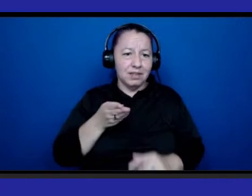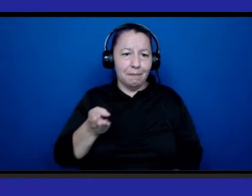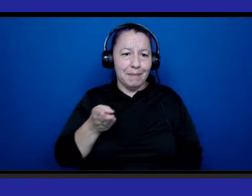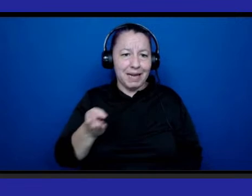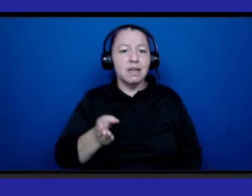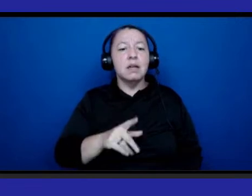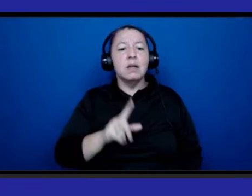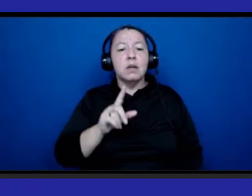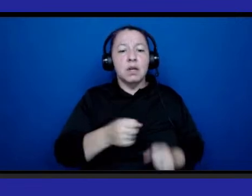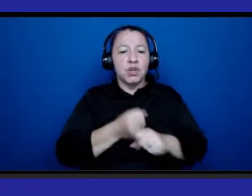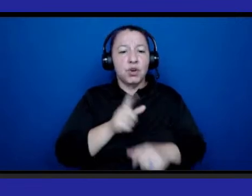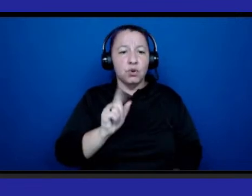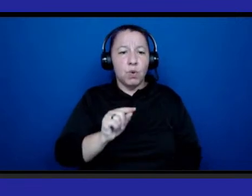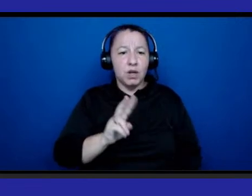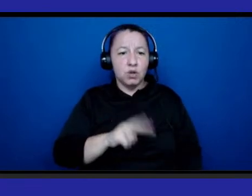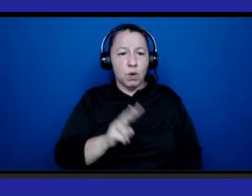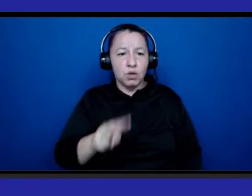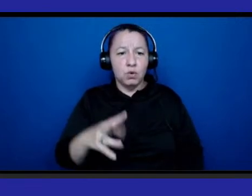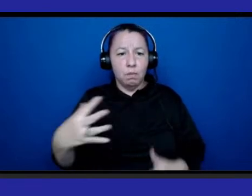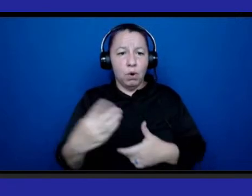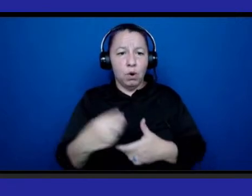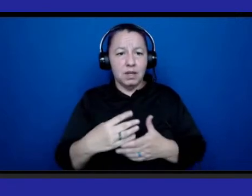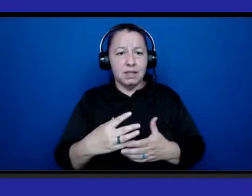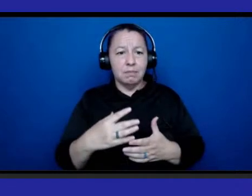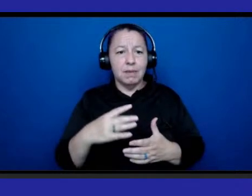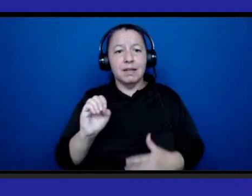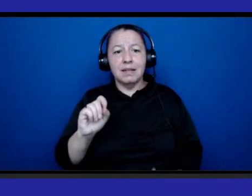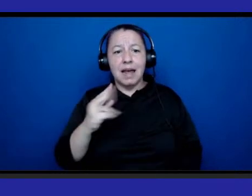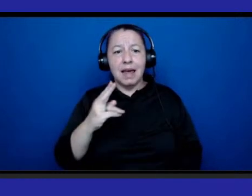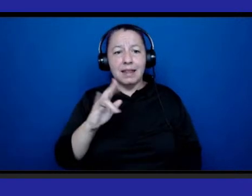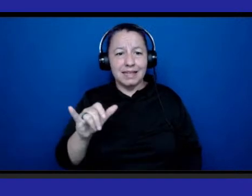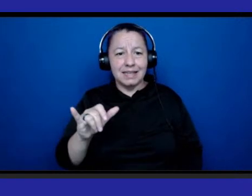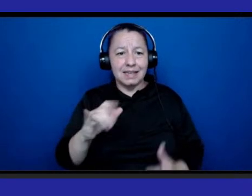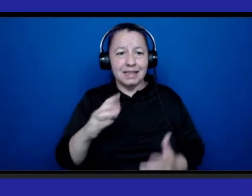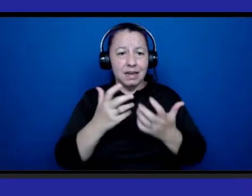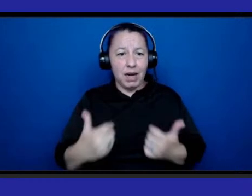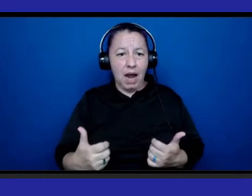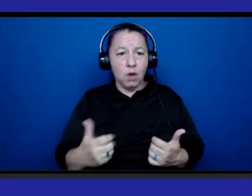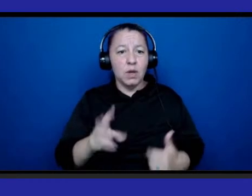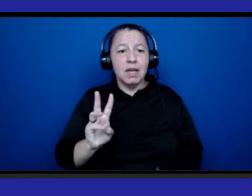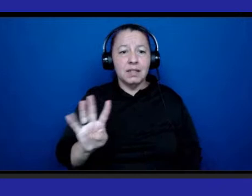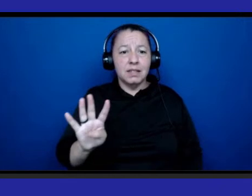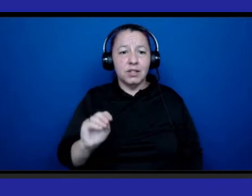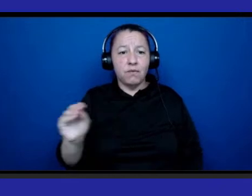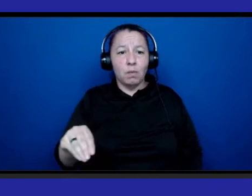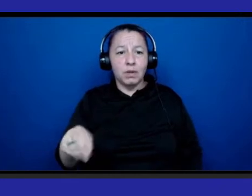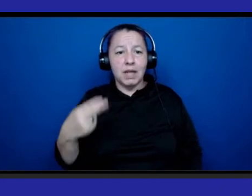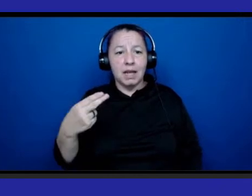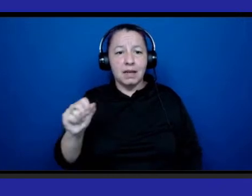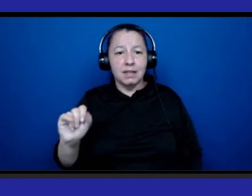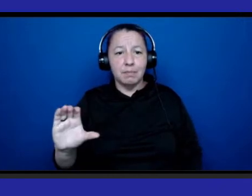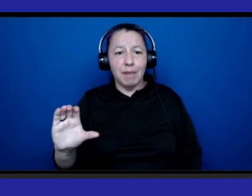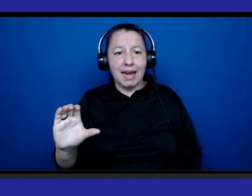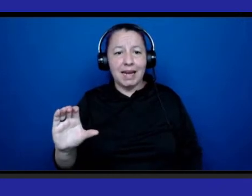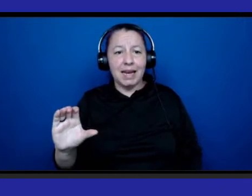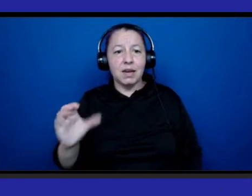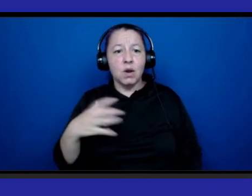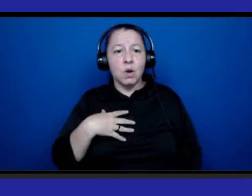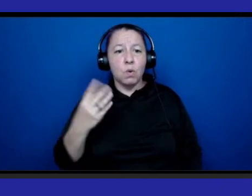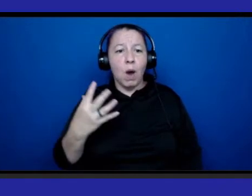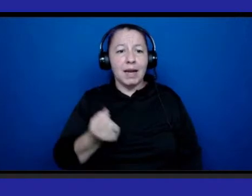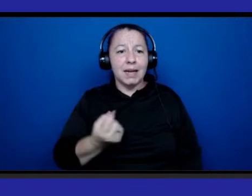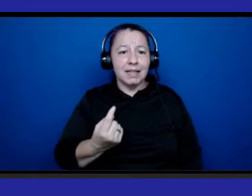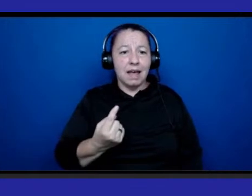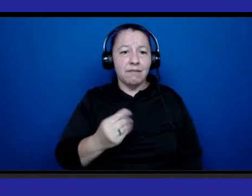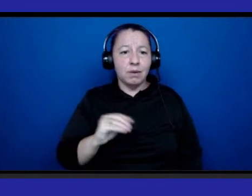2022 participant ethnicity breakdown was 64% Hispanic, white 11%,